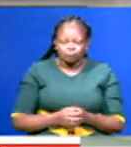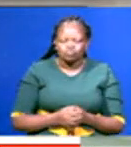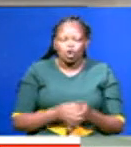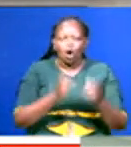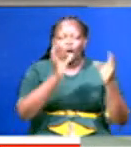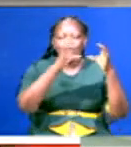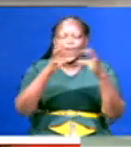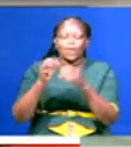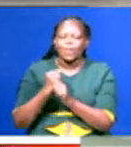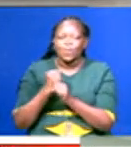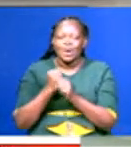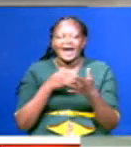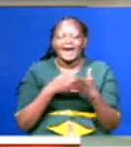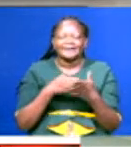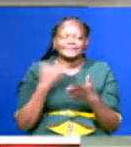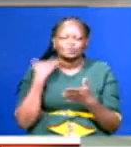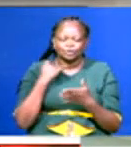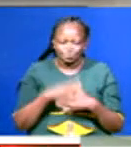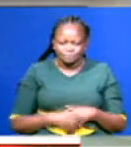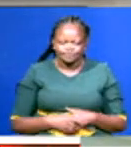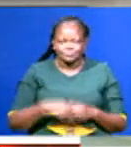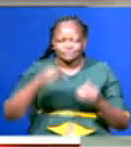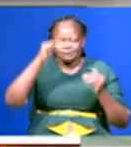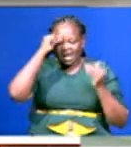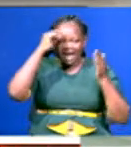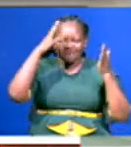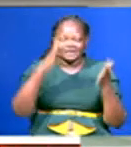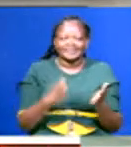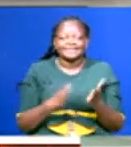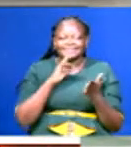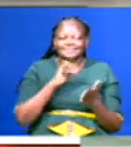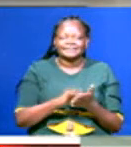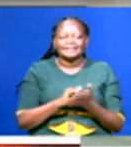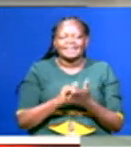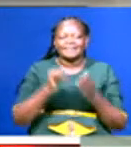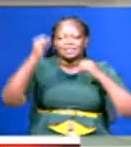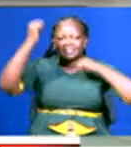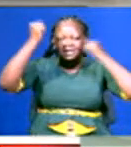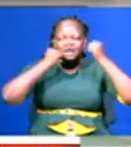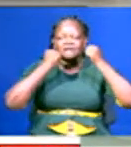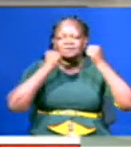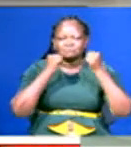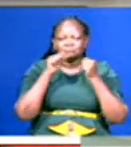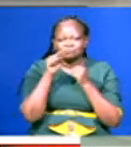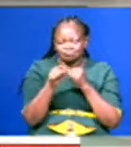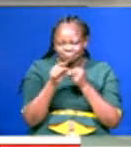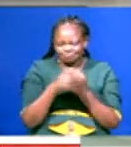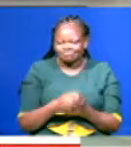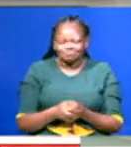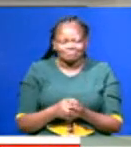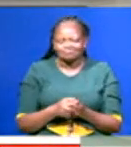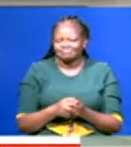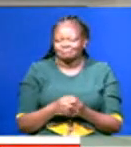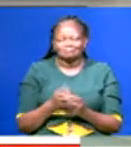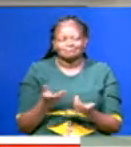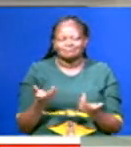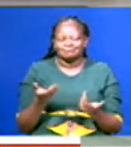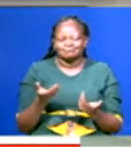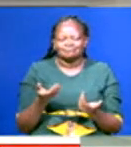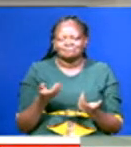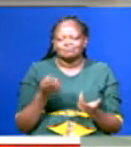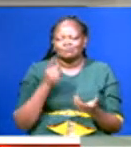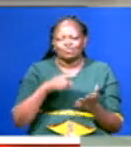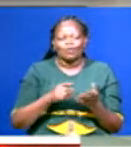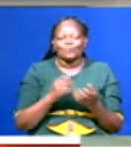operation against bandits. Governor Lomorukai claims that KDF is complicit in an alleged bombing that killed 19